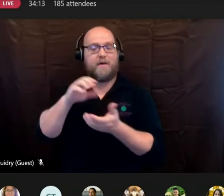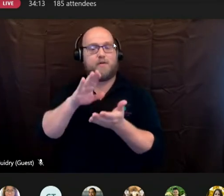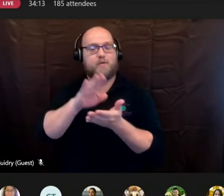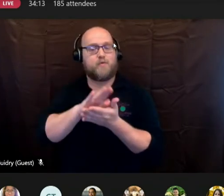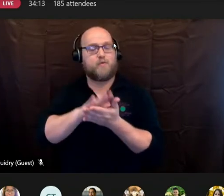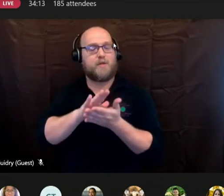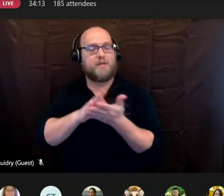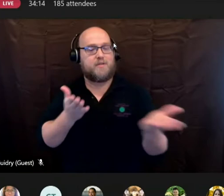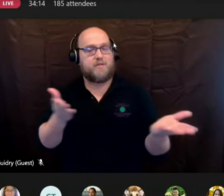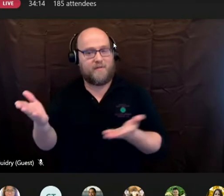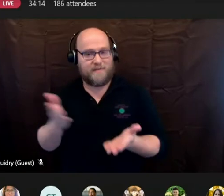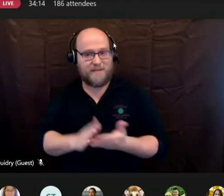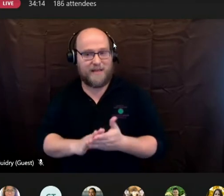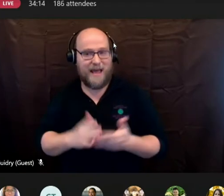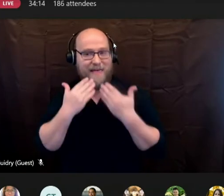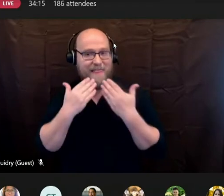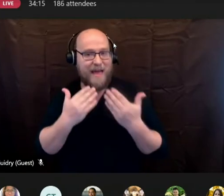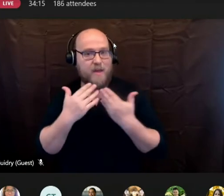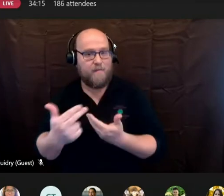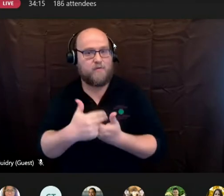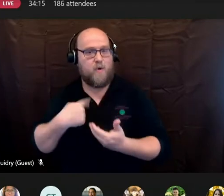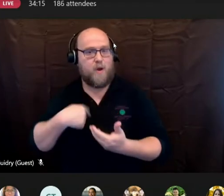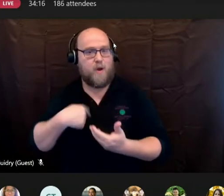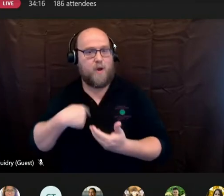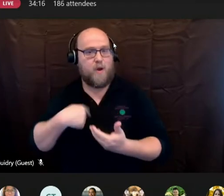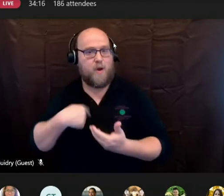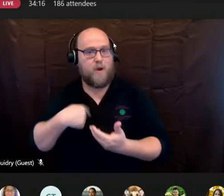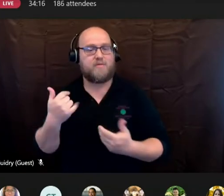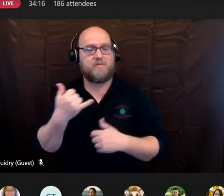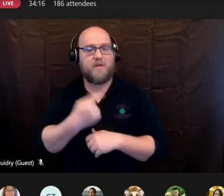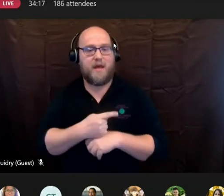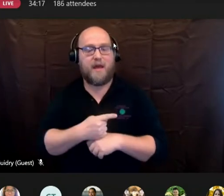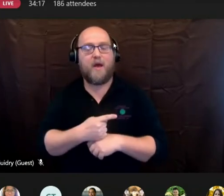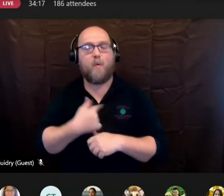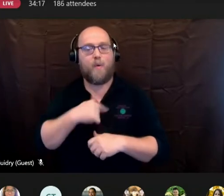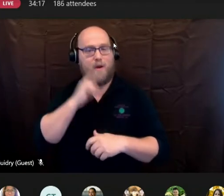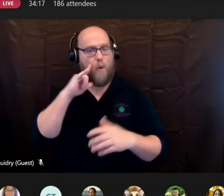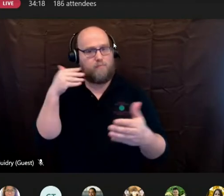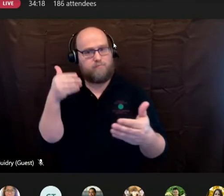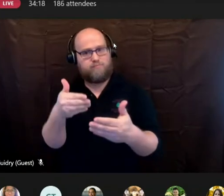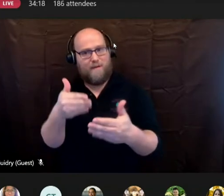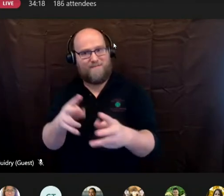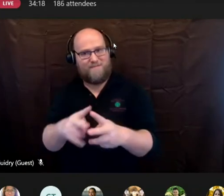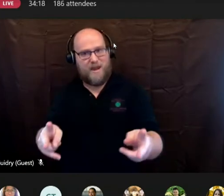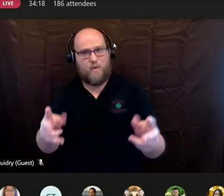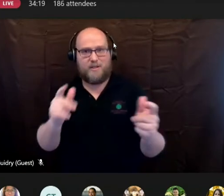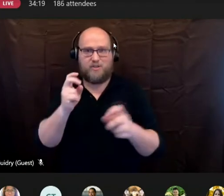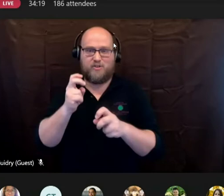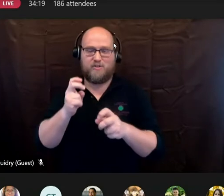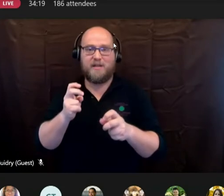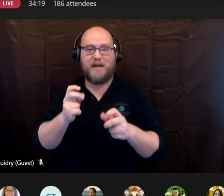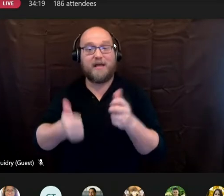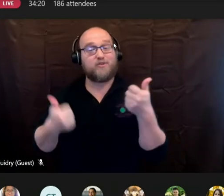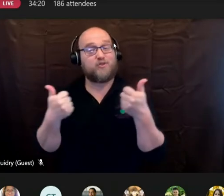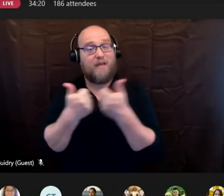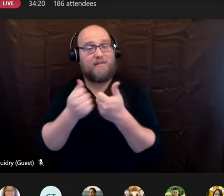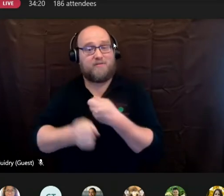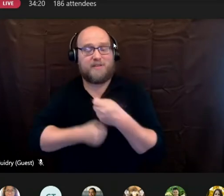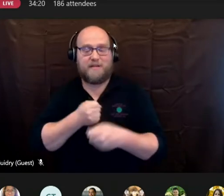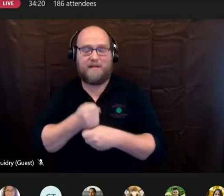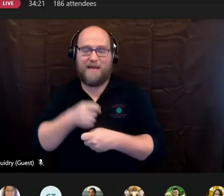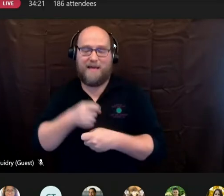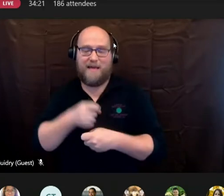know we are approaching the end of a very challenging year. This year has been hard for our students, our families, and our